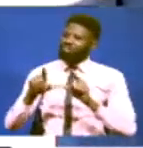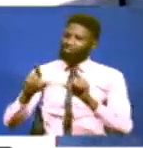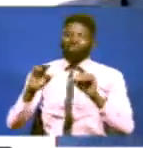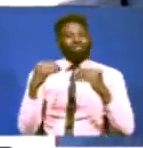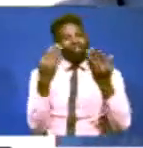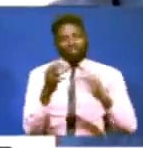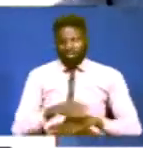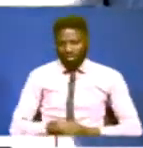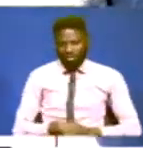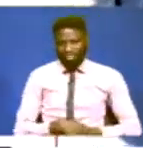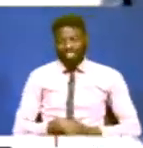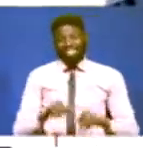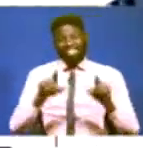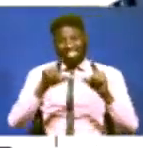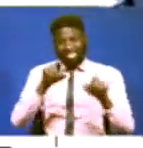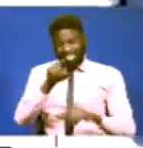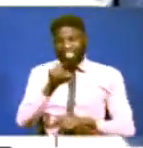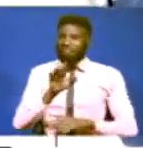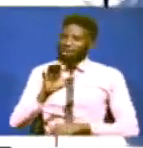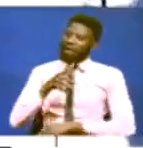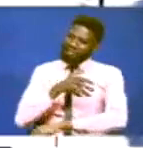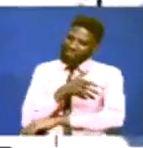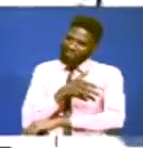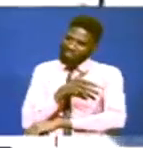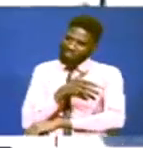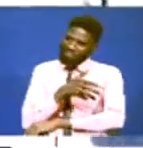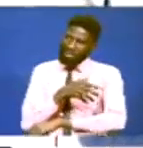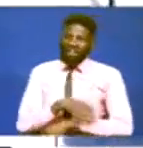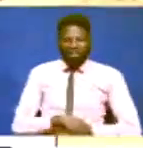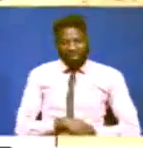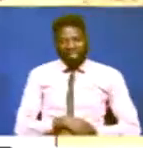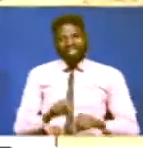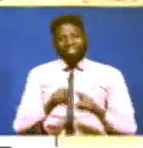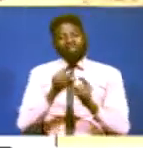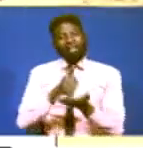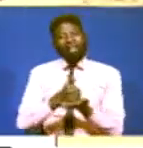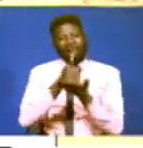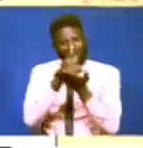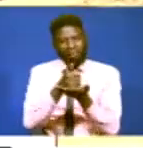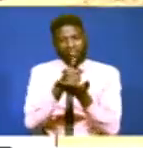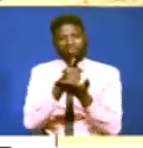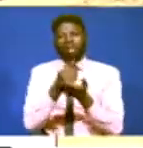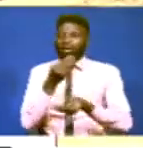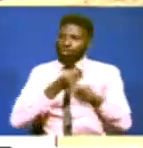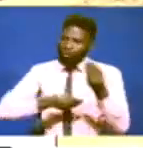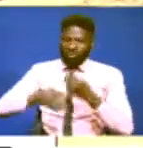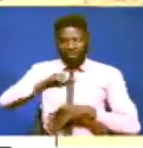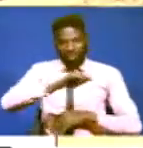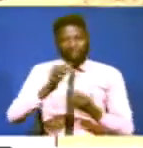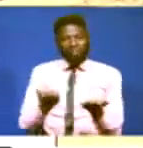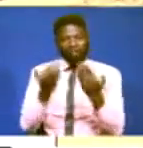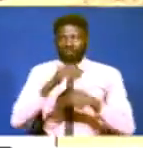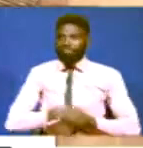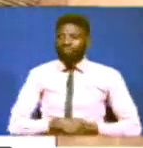hatimiliki ndio nguvu yao na ndio inainua uchumi ya hapa nyumbani. Finally, a 67-year-old man has